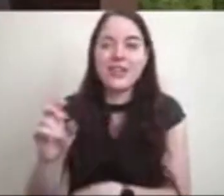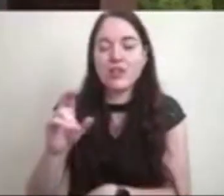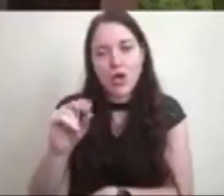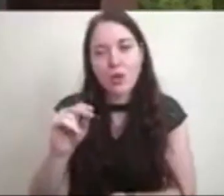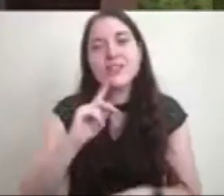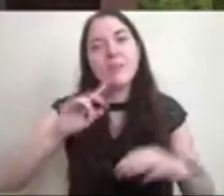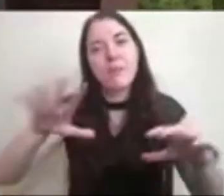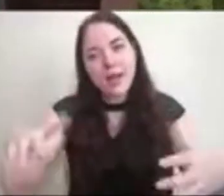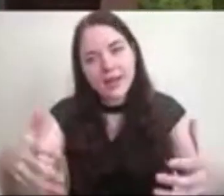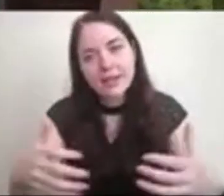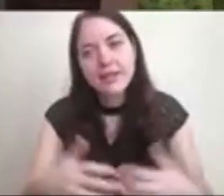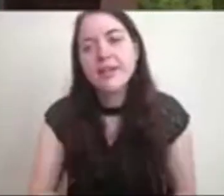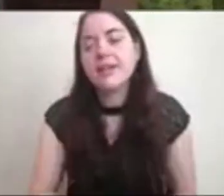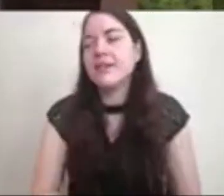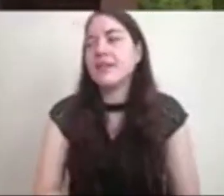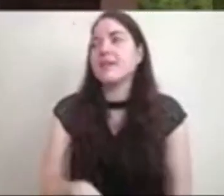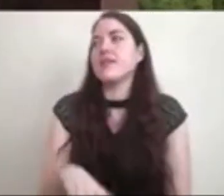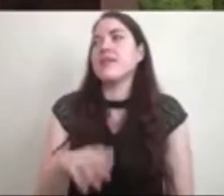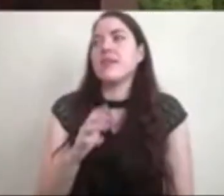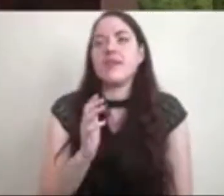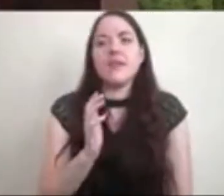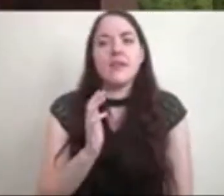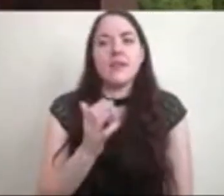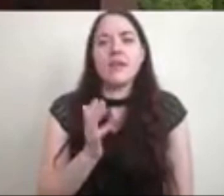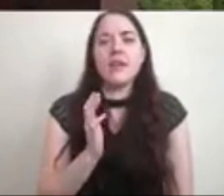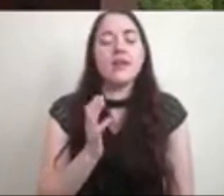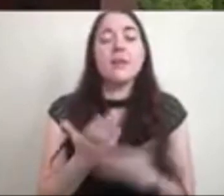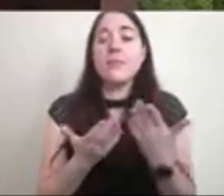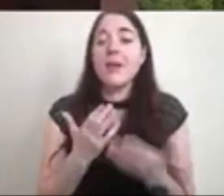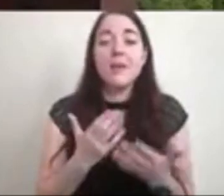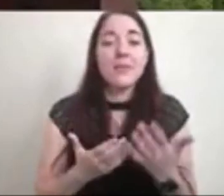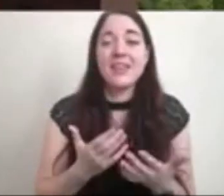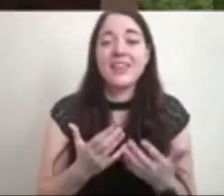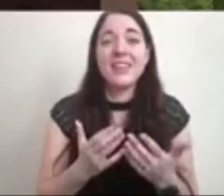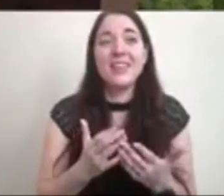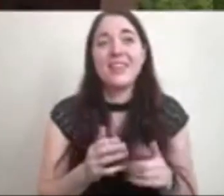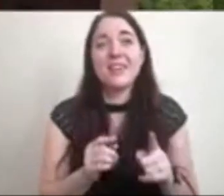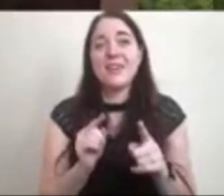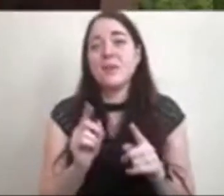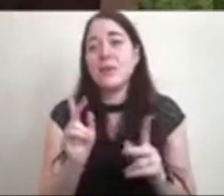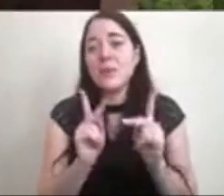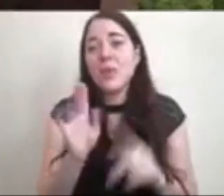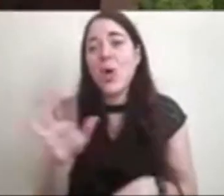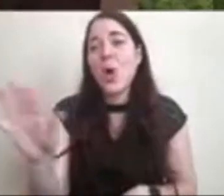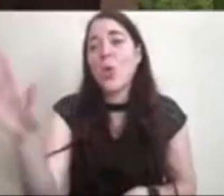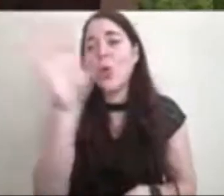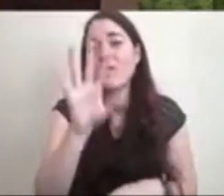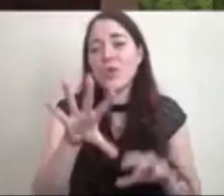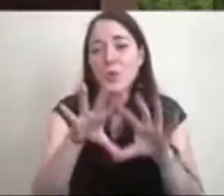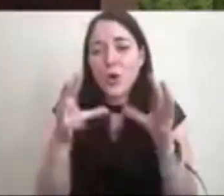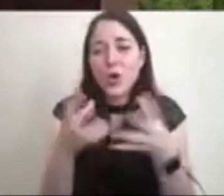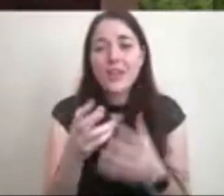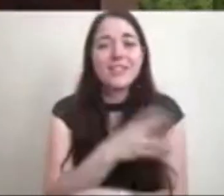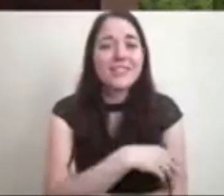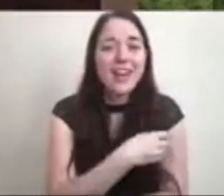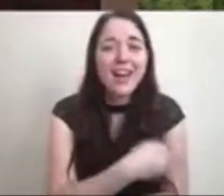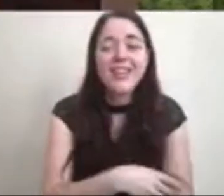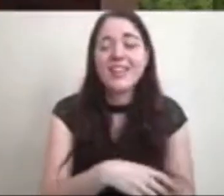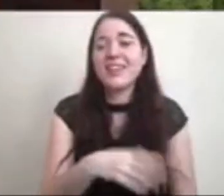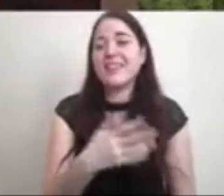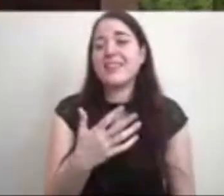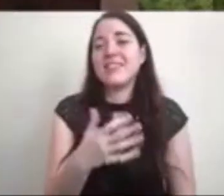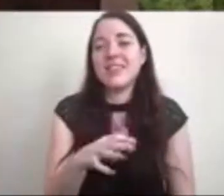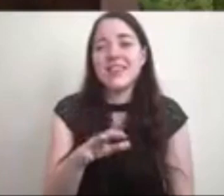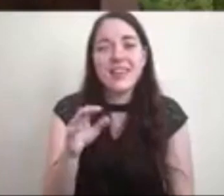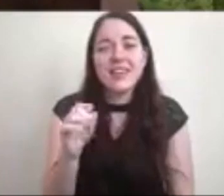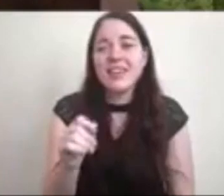bodies of our siblings in Kampala, Uganda, in Edinburgh, Scotland, or in Chicago, Illinois, USA, we